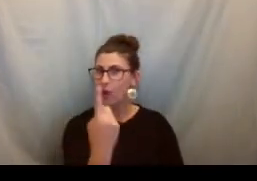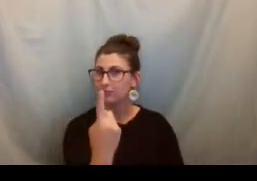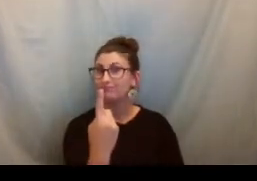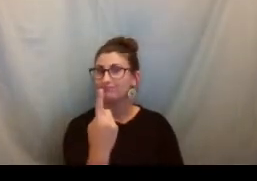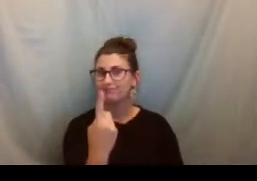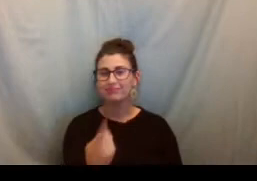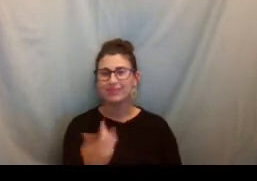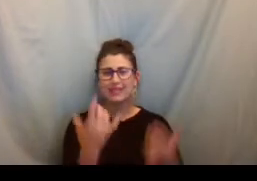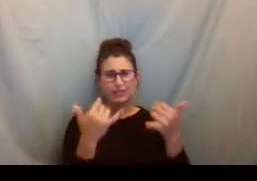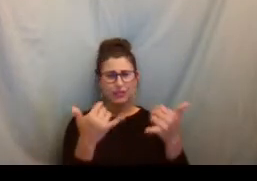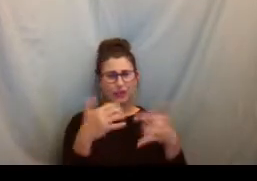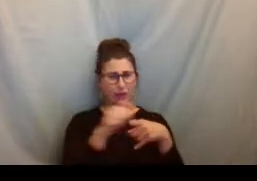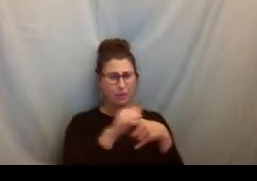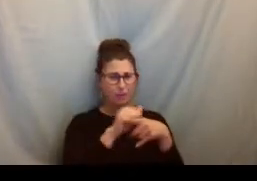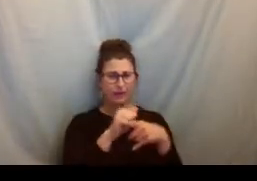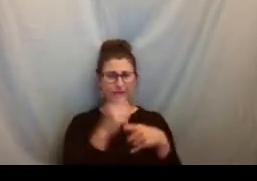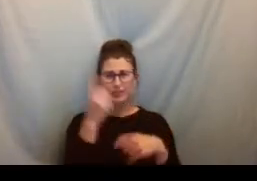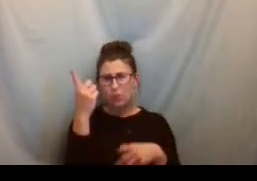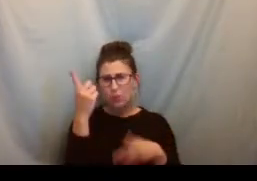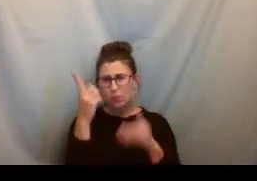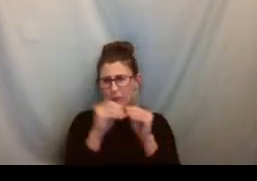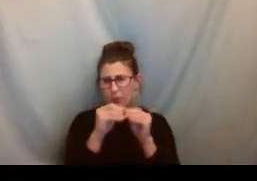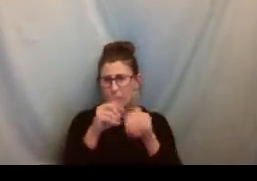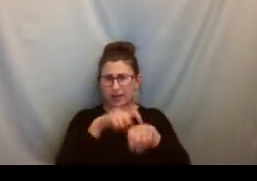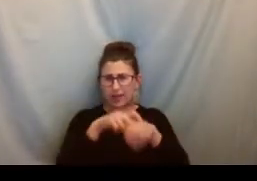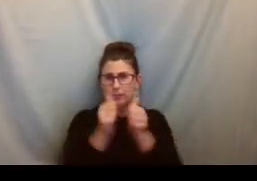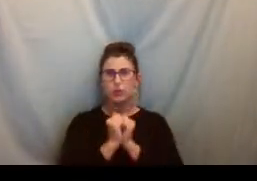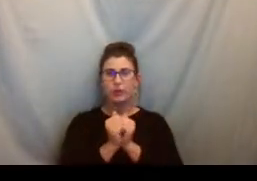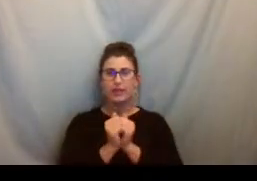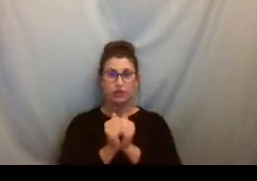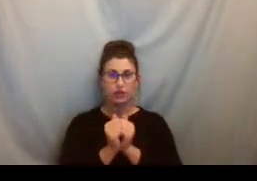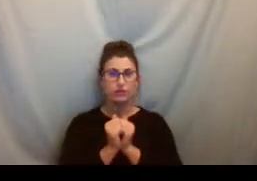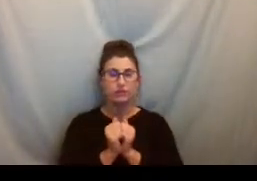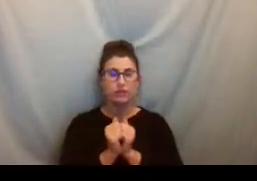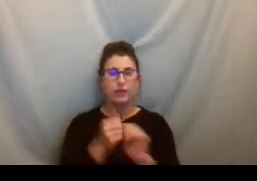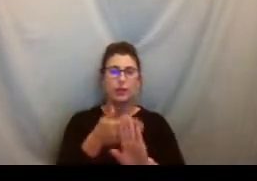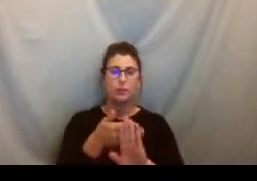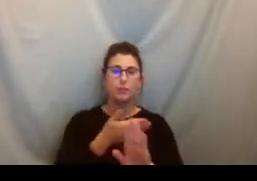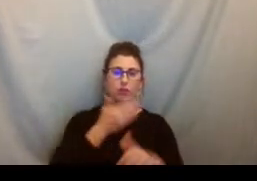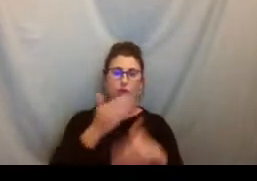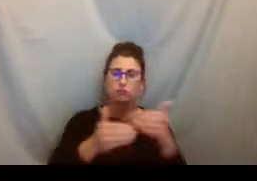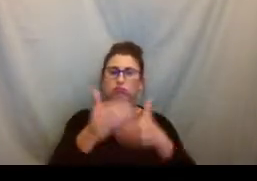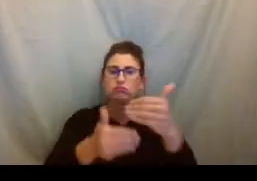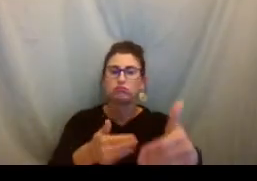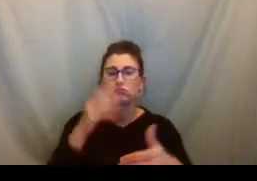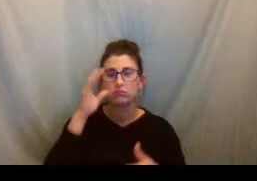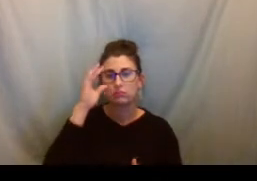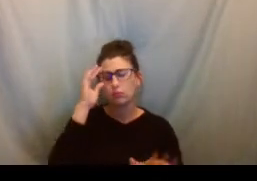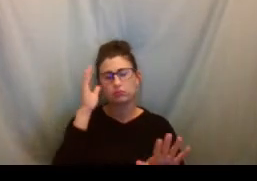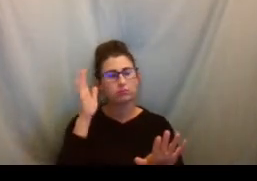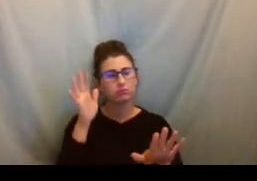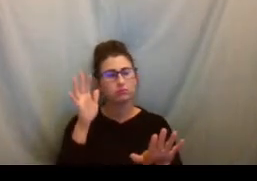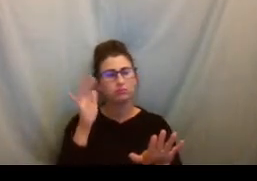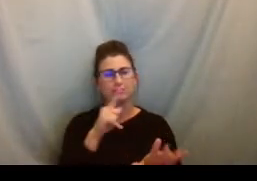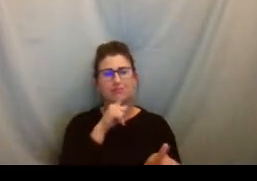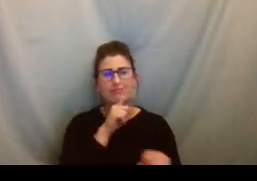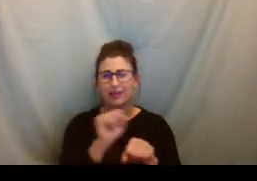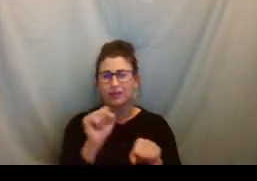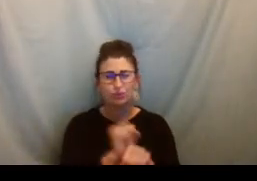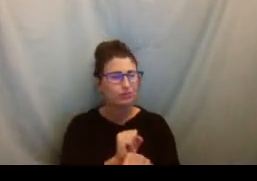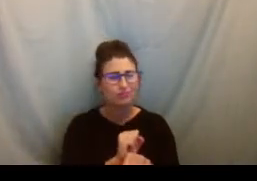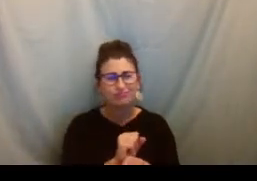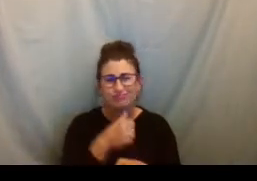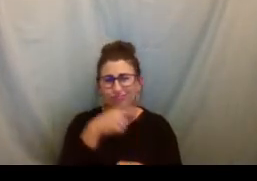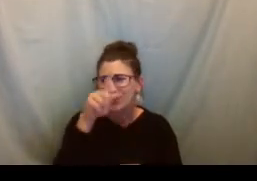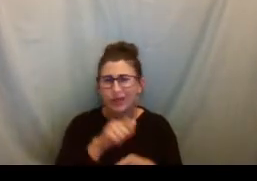so let's just practice that one more time before we move on. Okay, Actually, we don't really need to